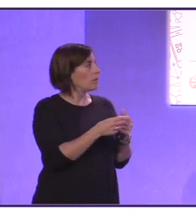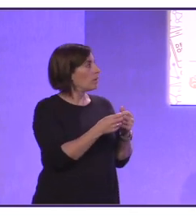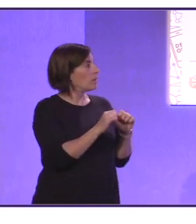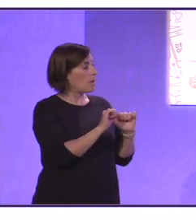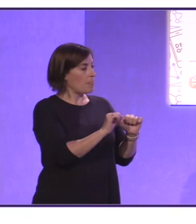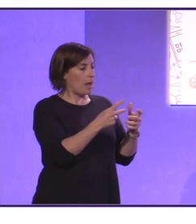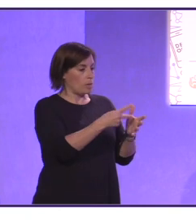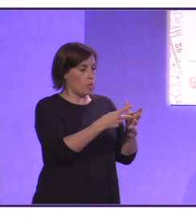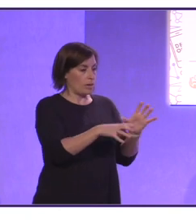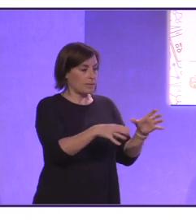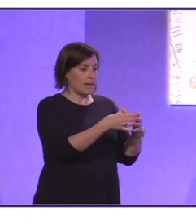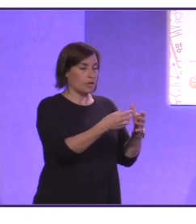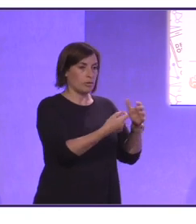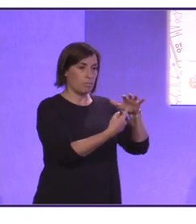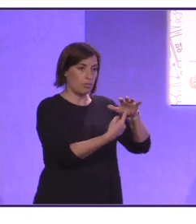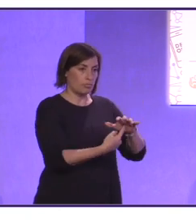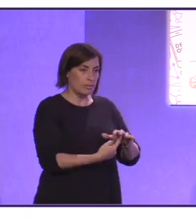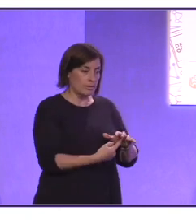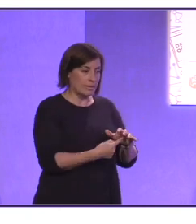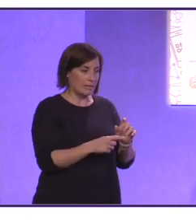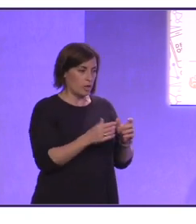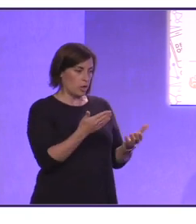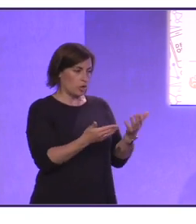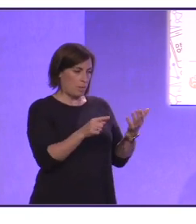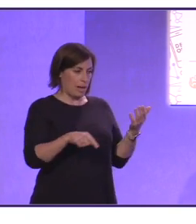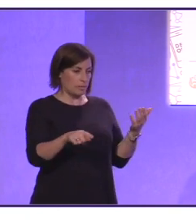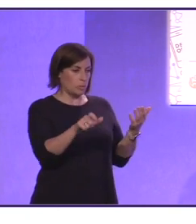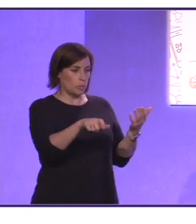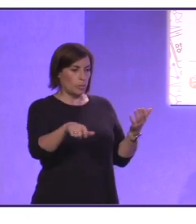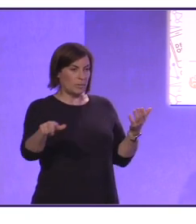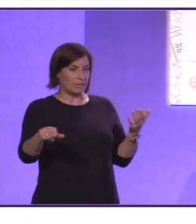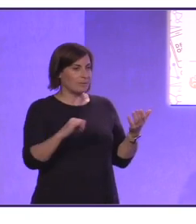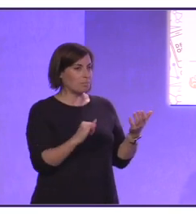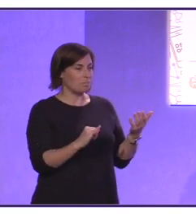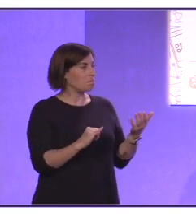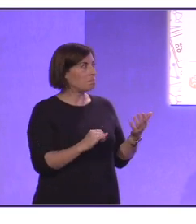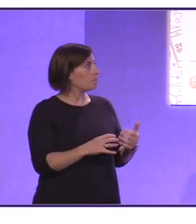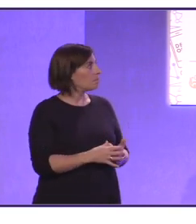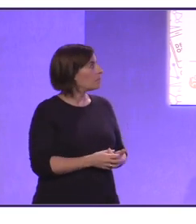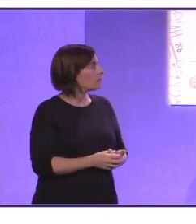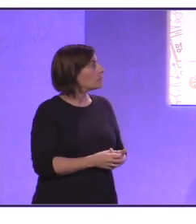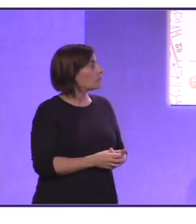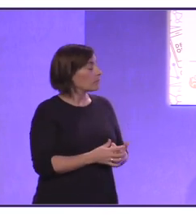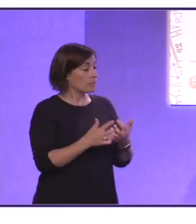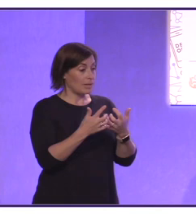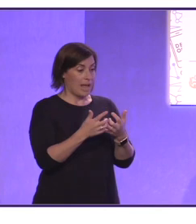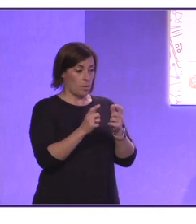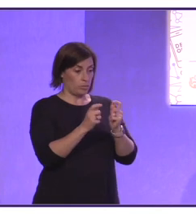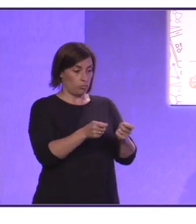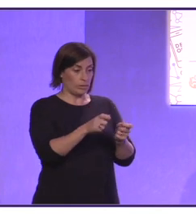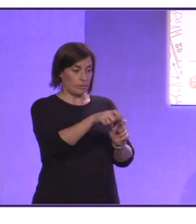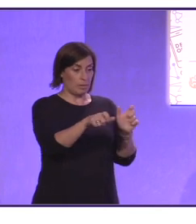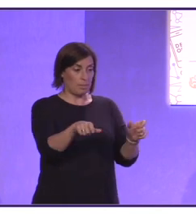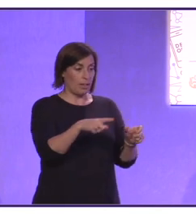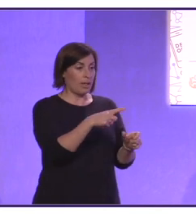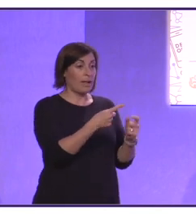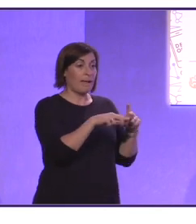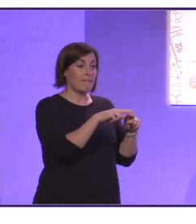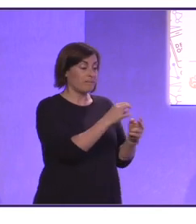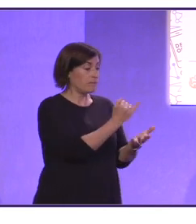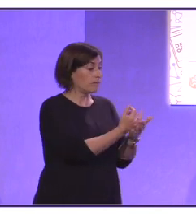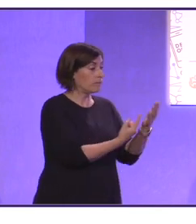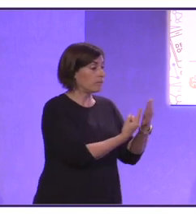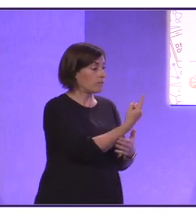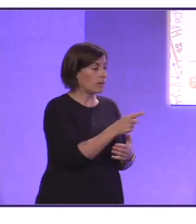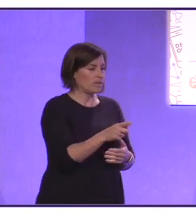organization and how those priorities are measured against human beings, and how the people are treated when things go wrong.